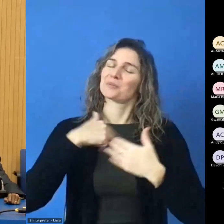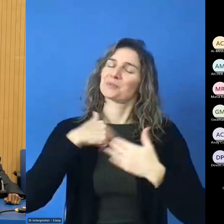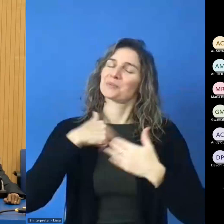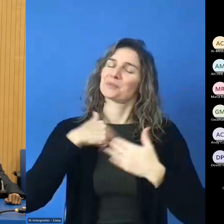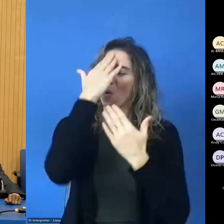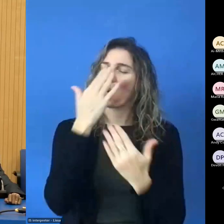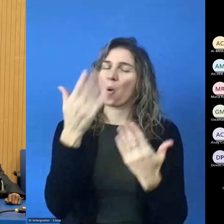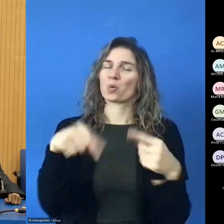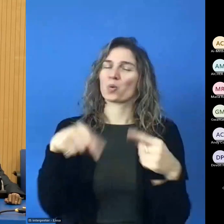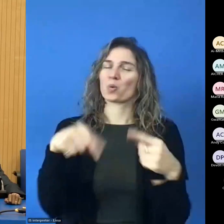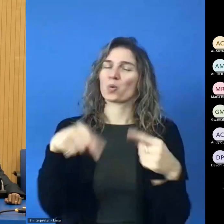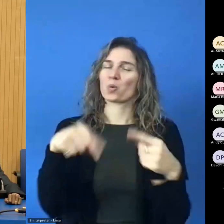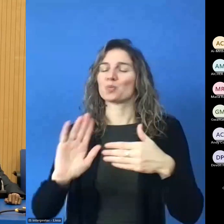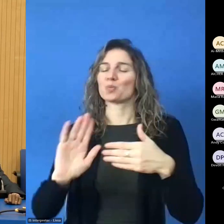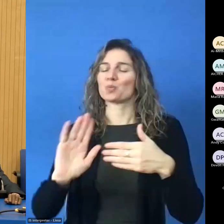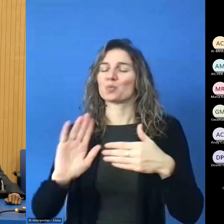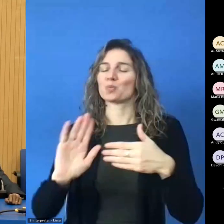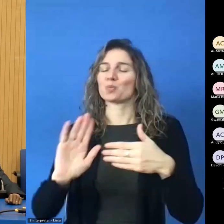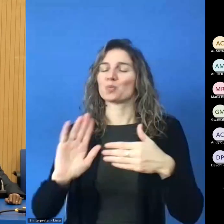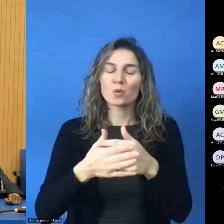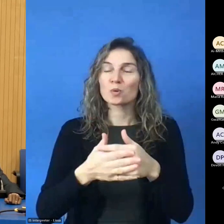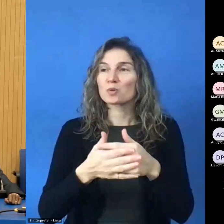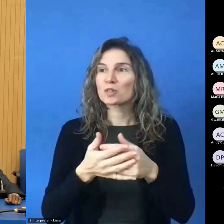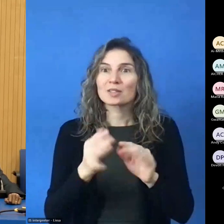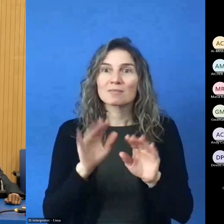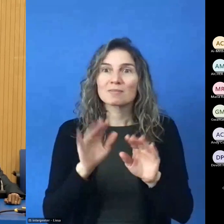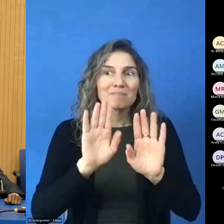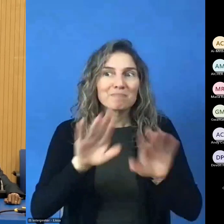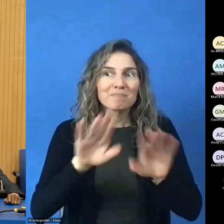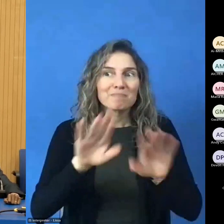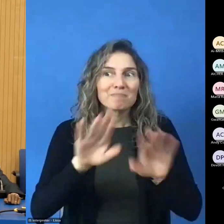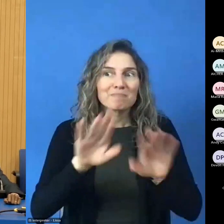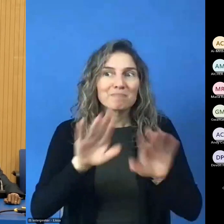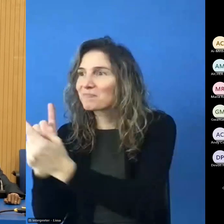leave the challenge to you, reach out to them, and let's work together